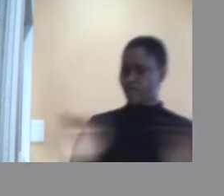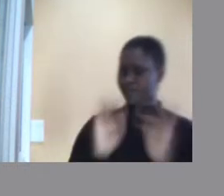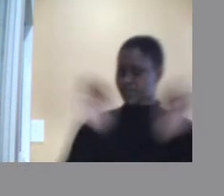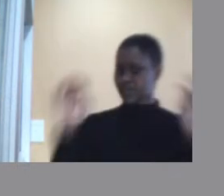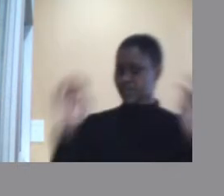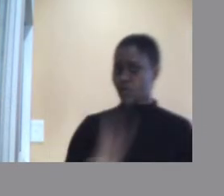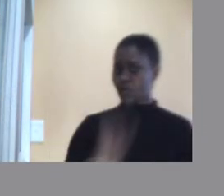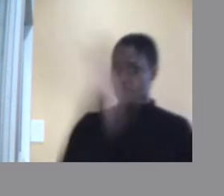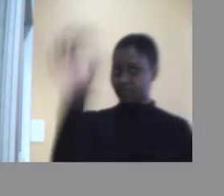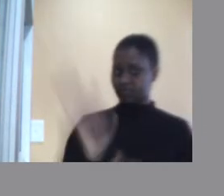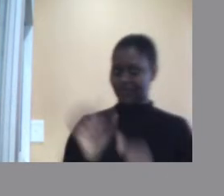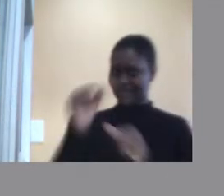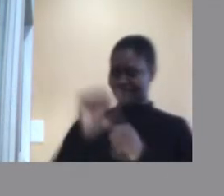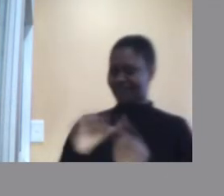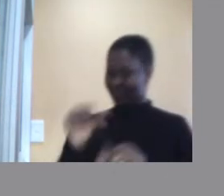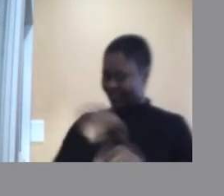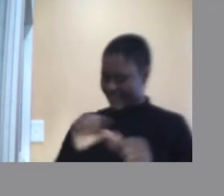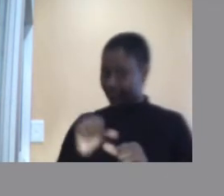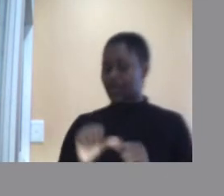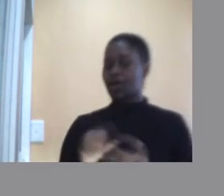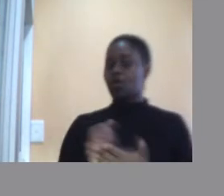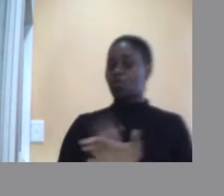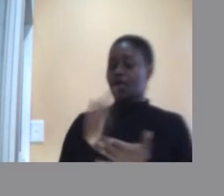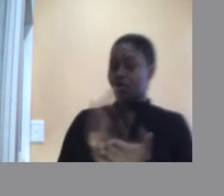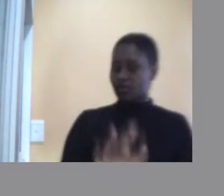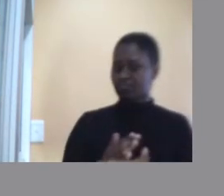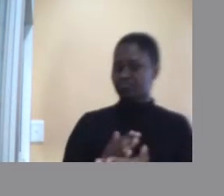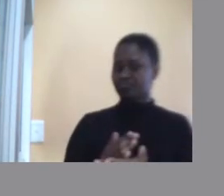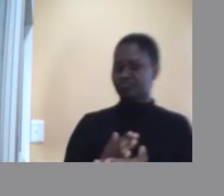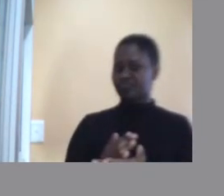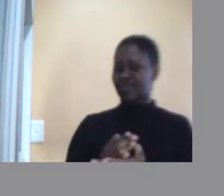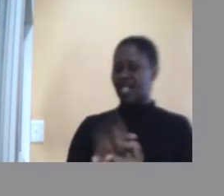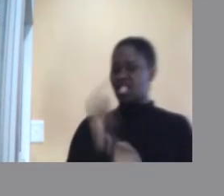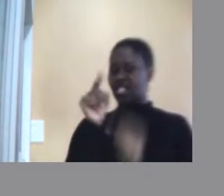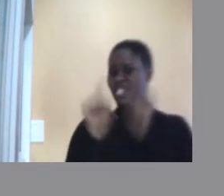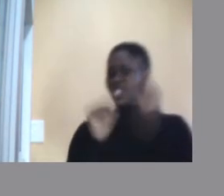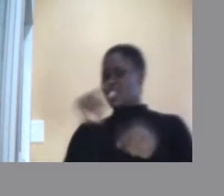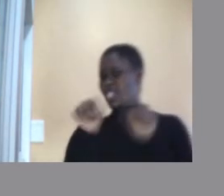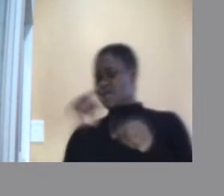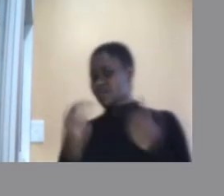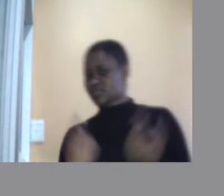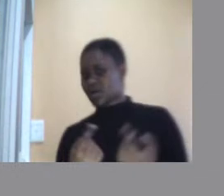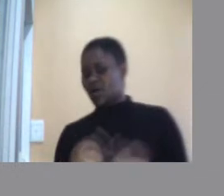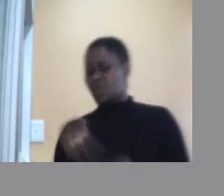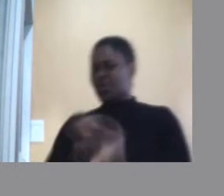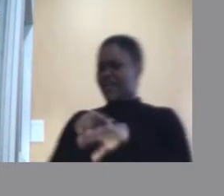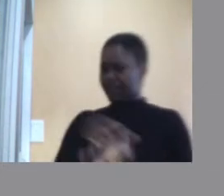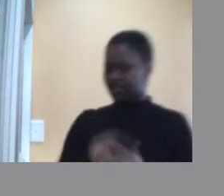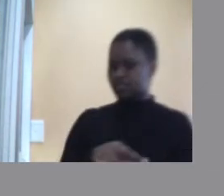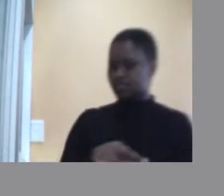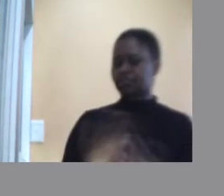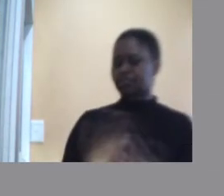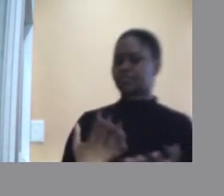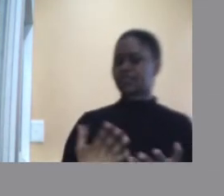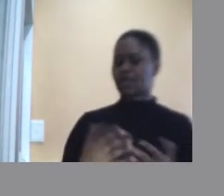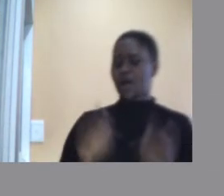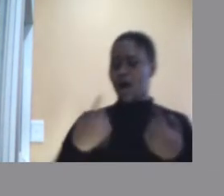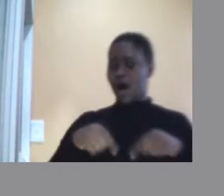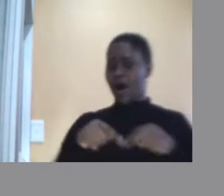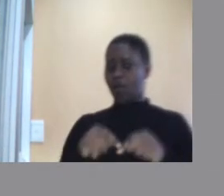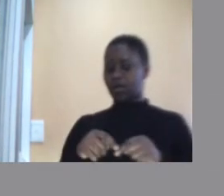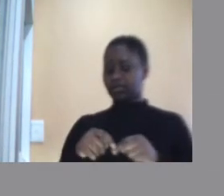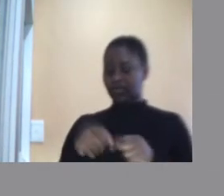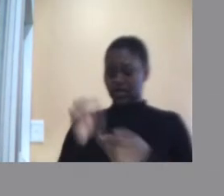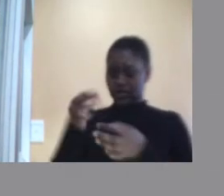of the society, we are often accused of applying reverse racism, whereas ours is to correct